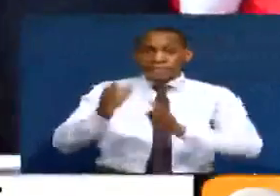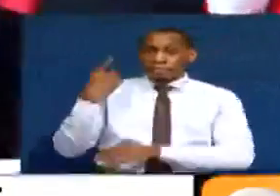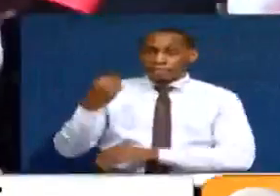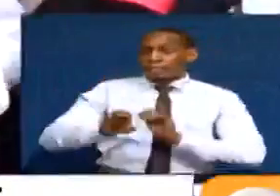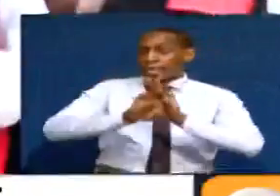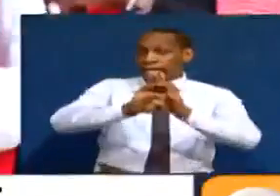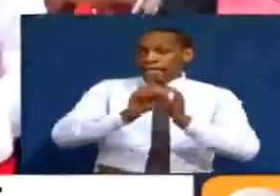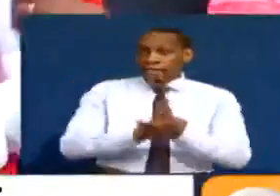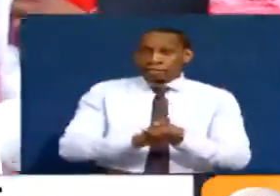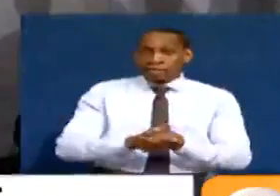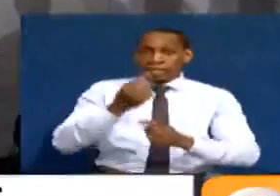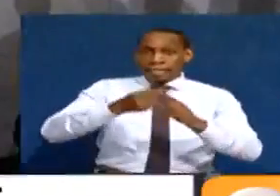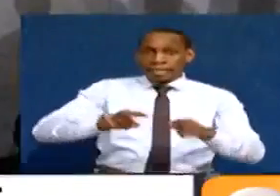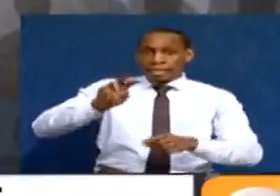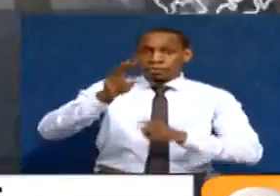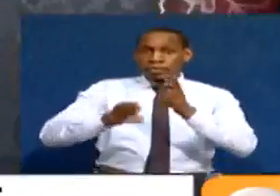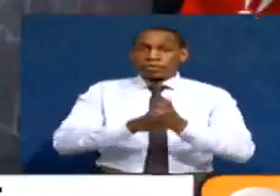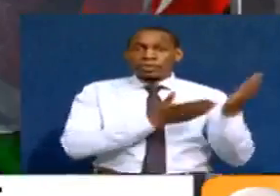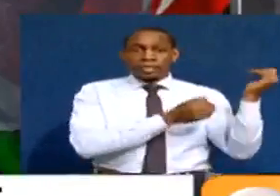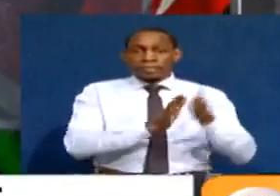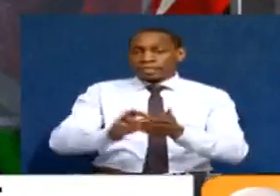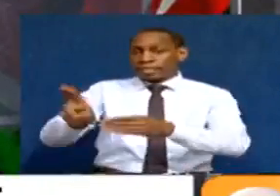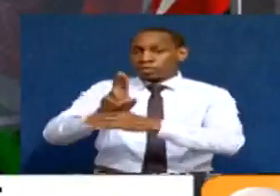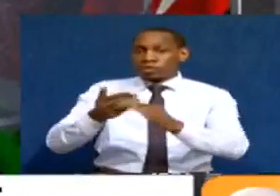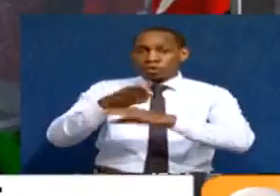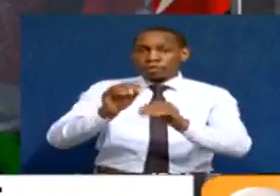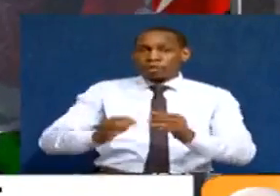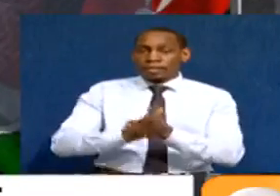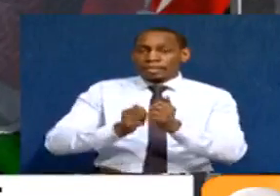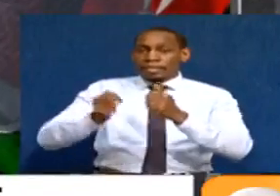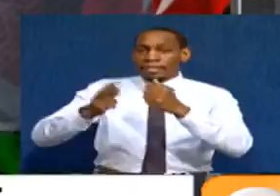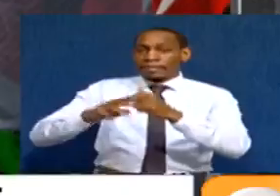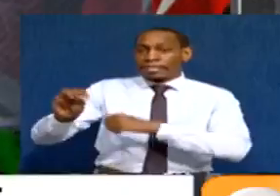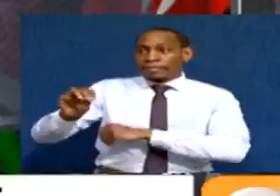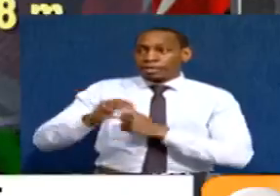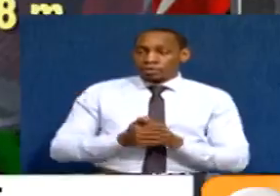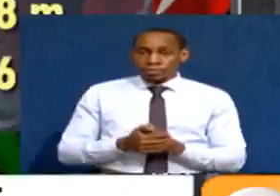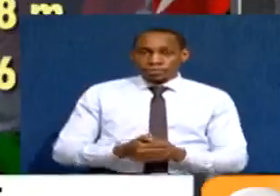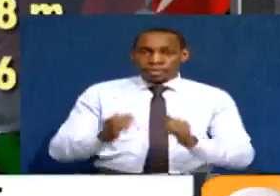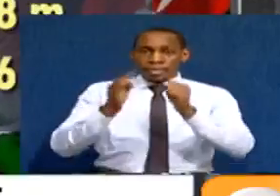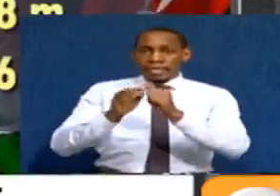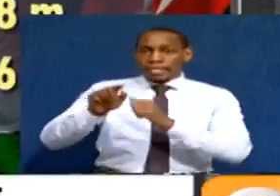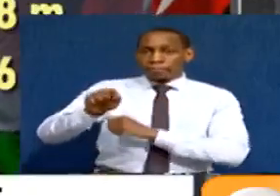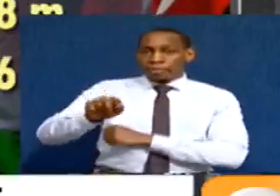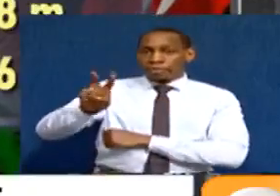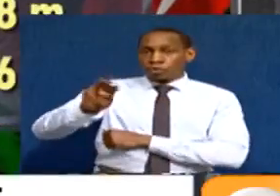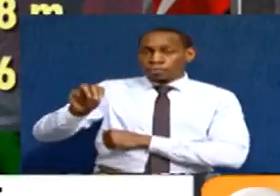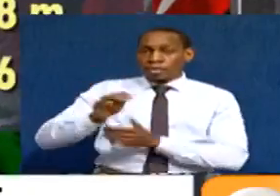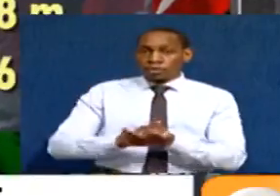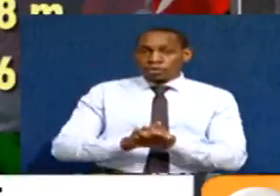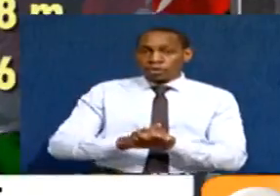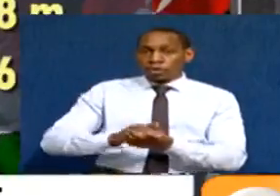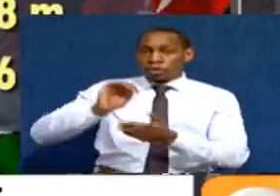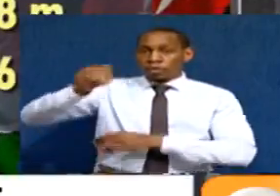for instance, are in 2022 expected to spend not more than 17 million shillings. 13.2 million shillings in